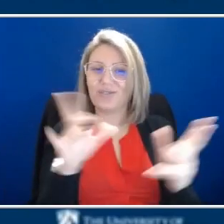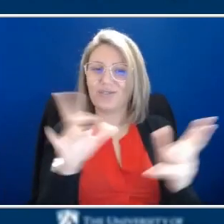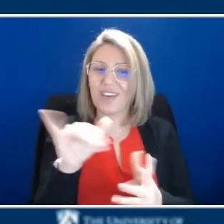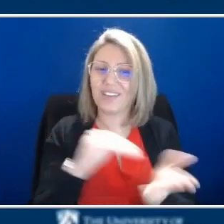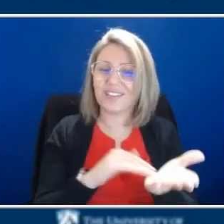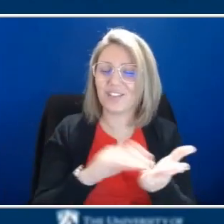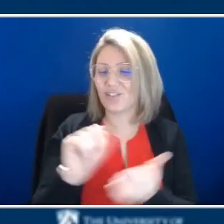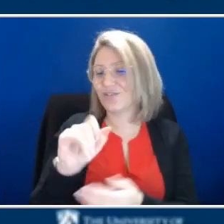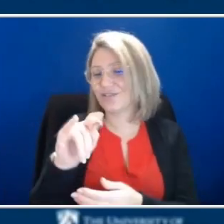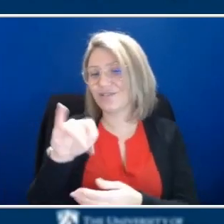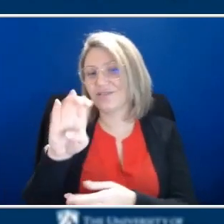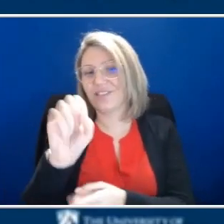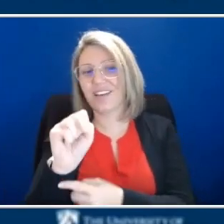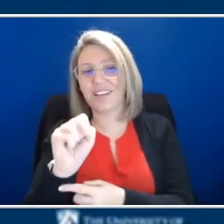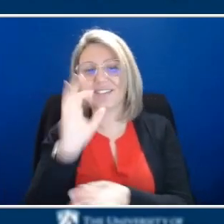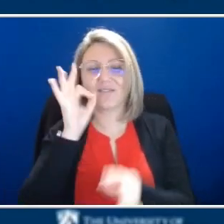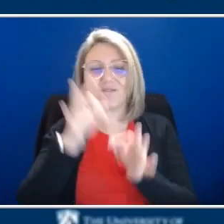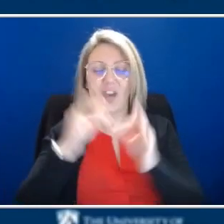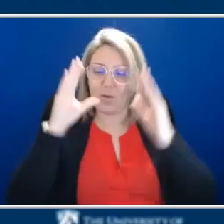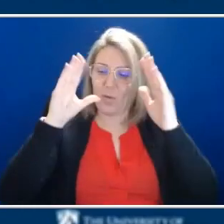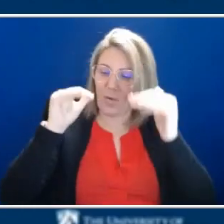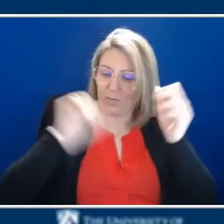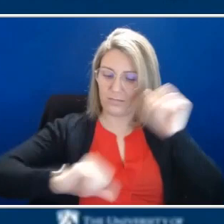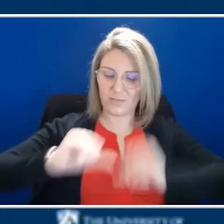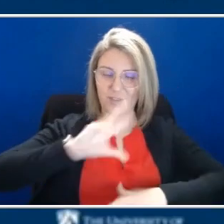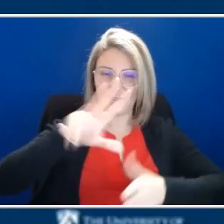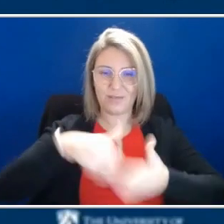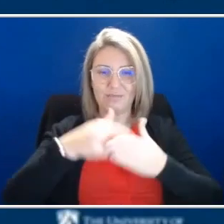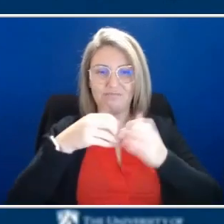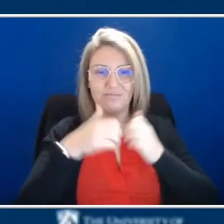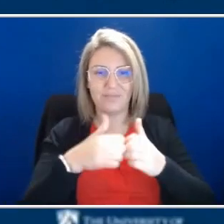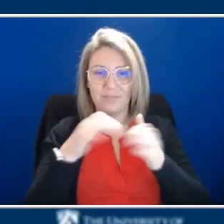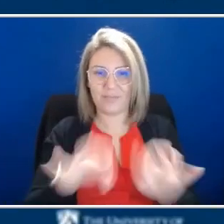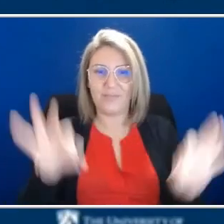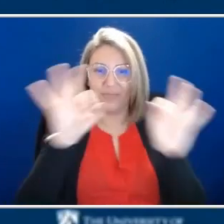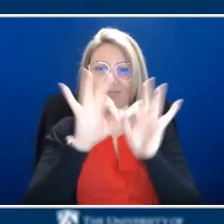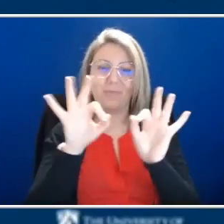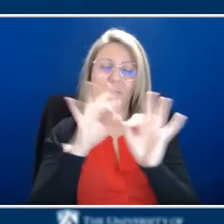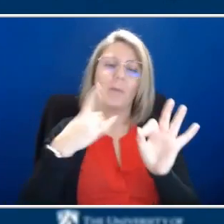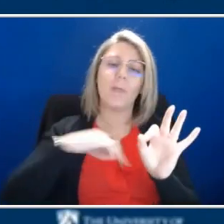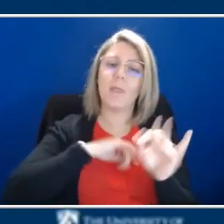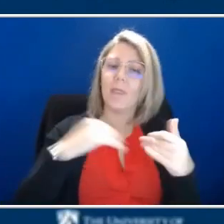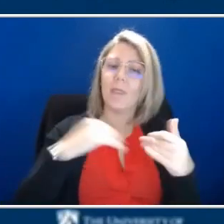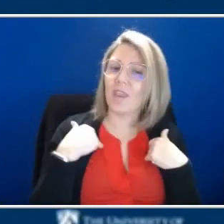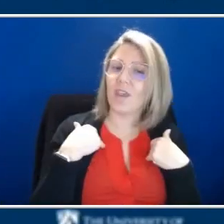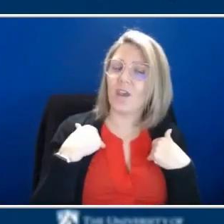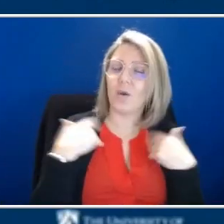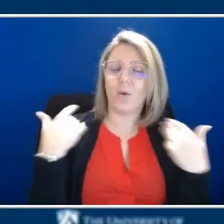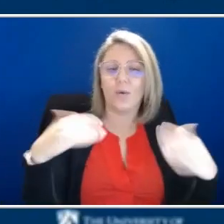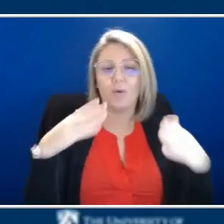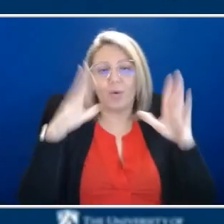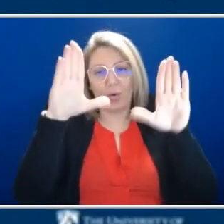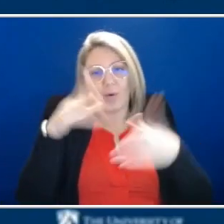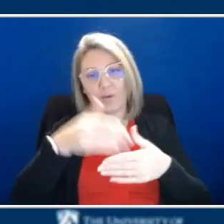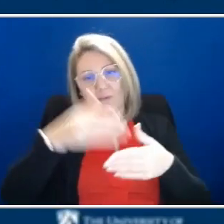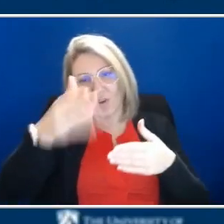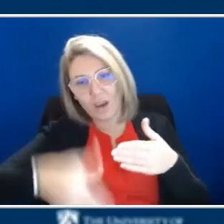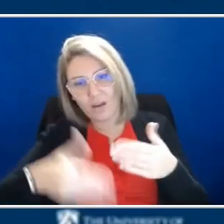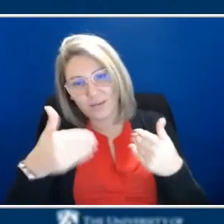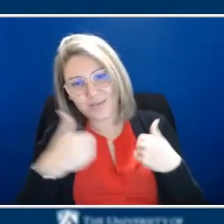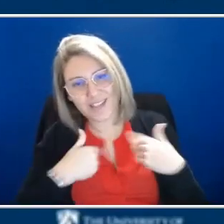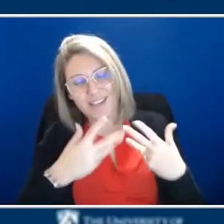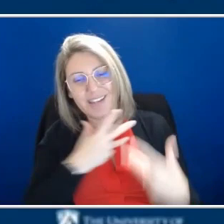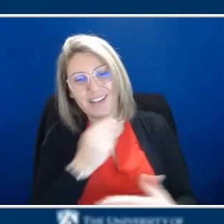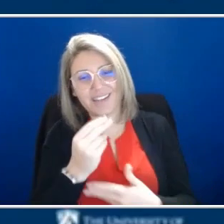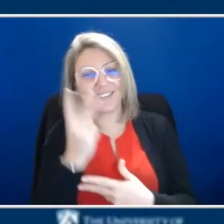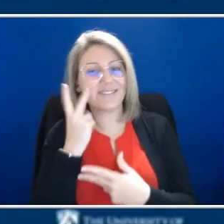said, faith, hope, and science. And that is so important because we have these grand outcomes that we've had, and we've seen this